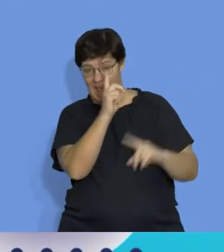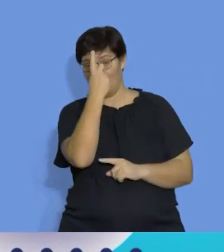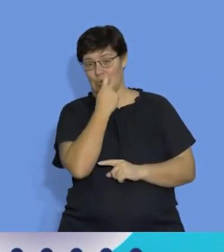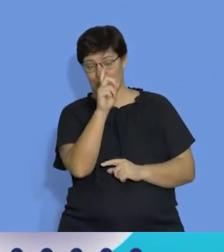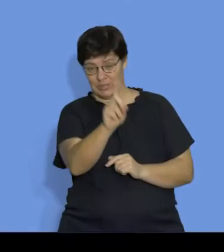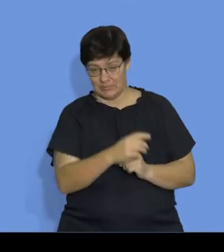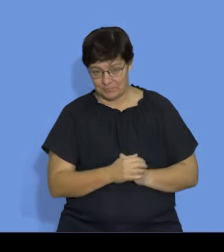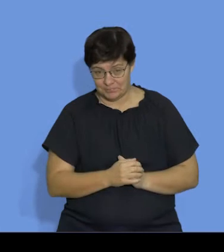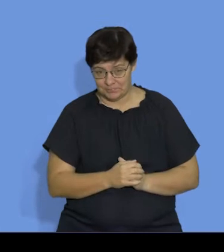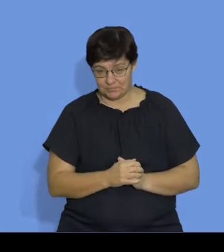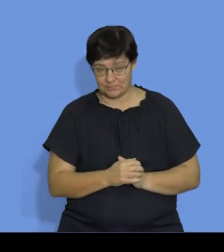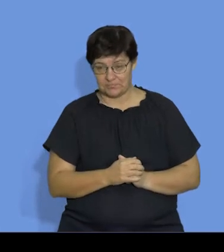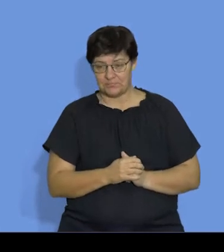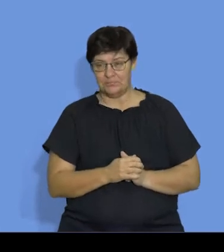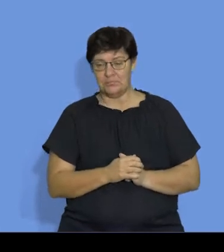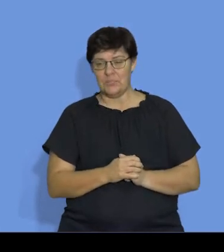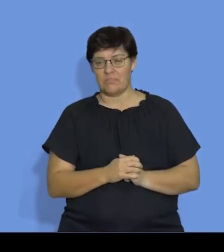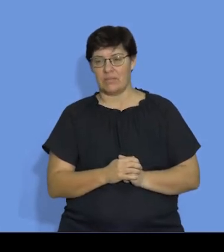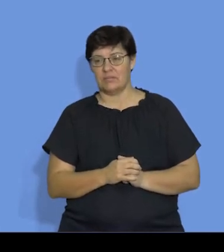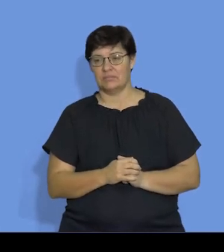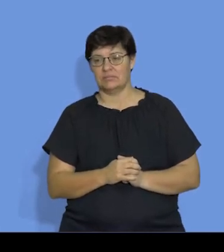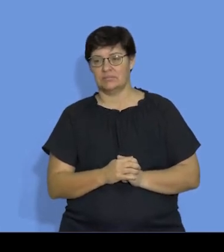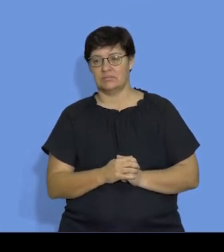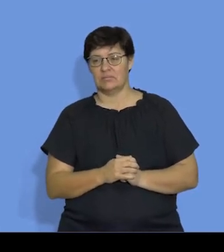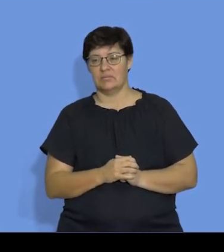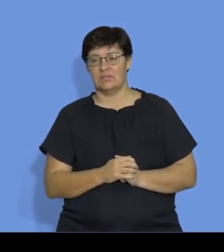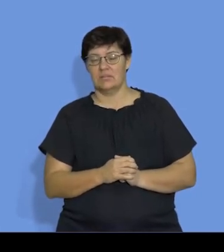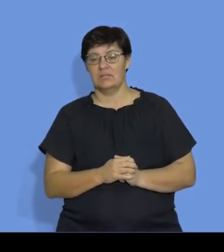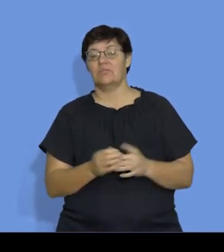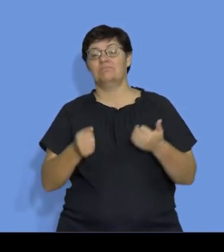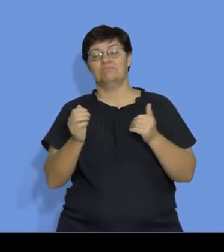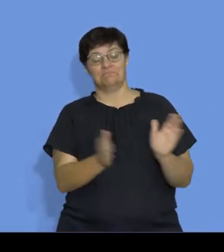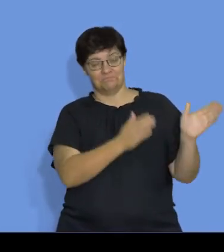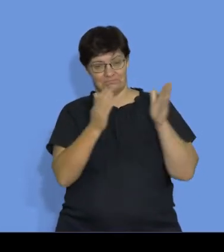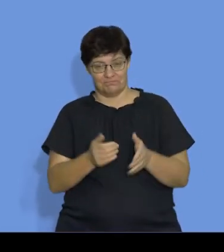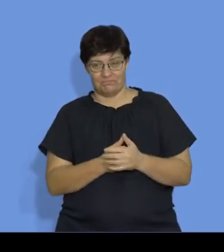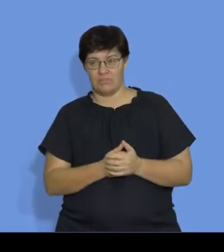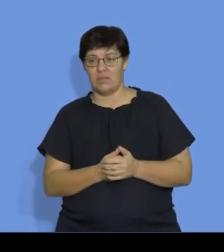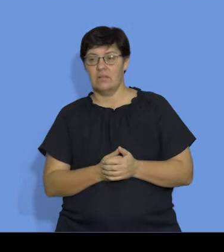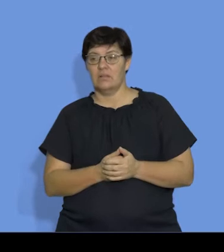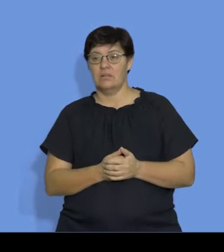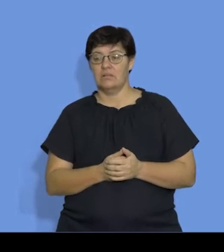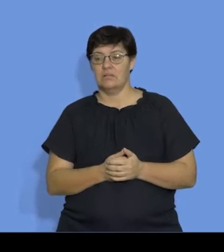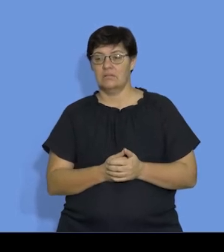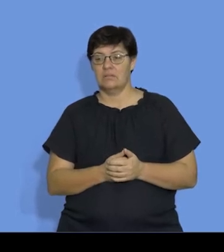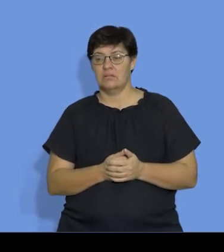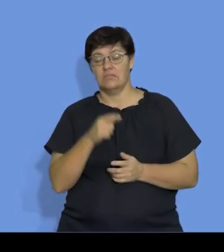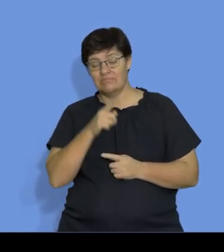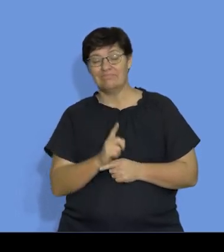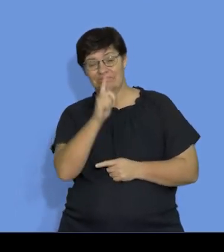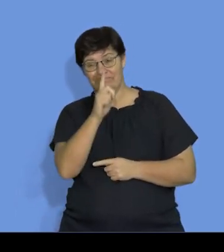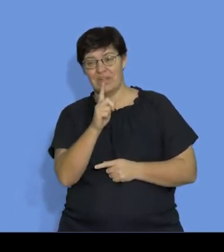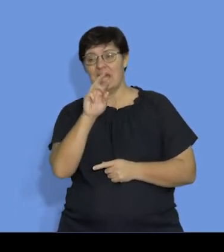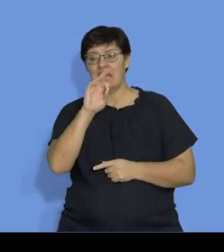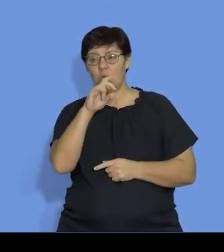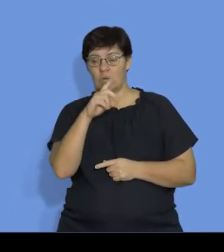keywords. Right. Okay, so this is the reduction half reaction. Okay, so in the above redox reaction,